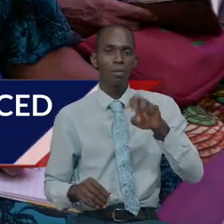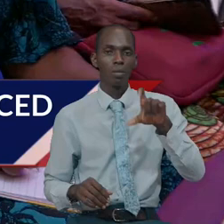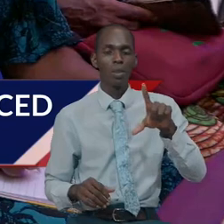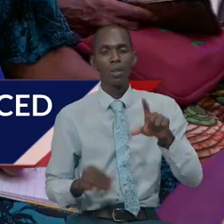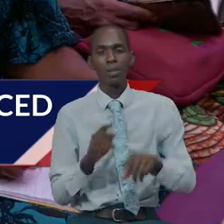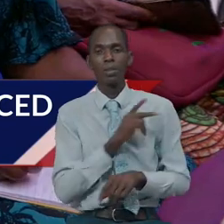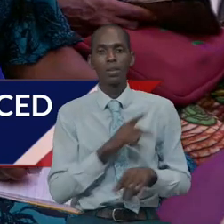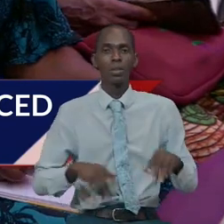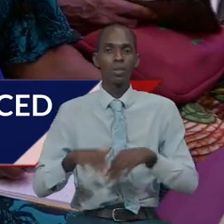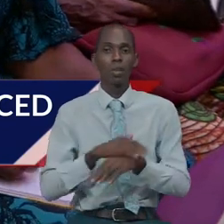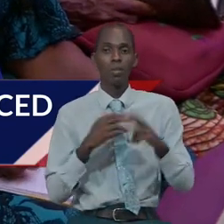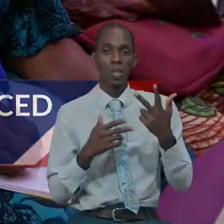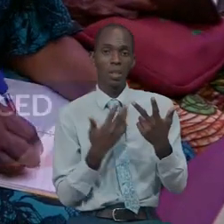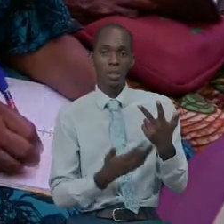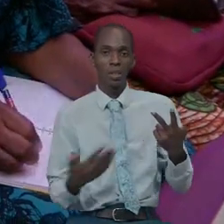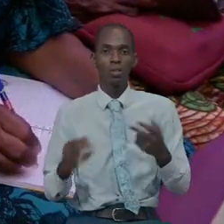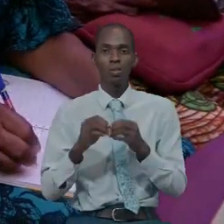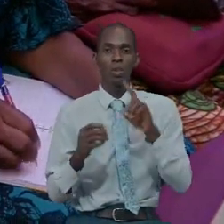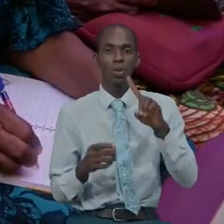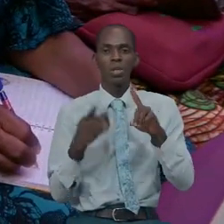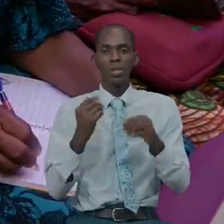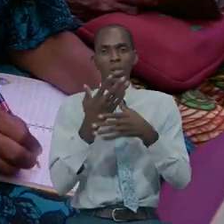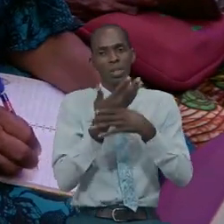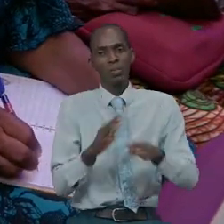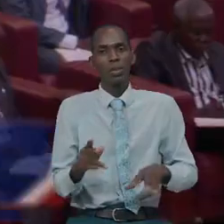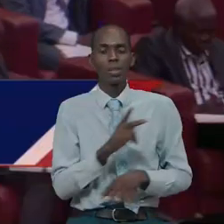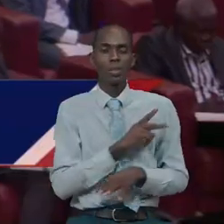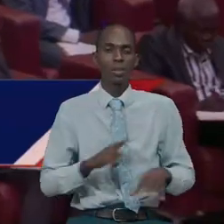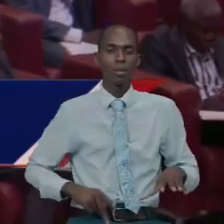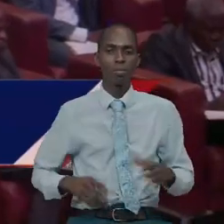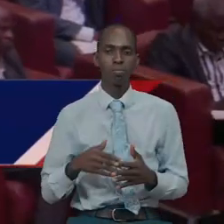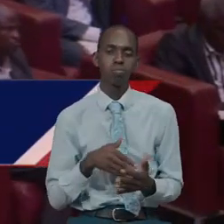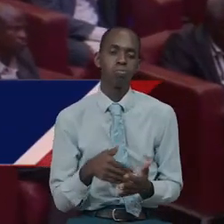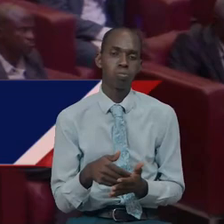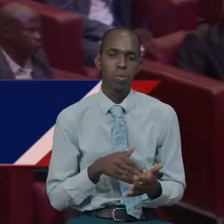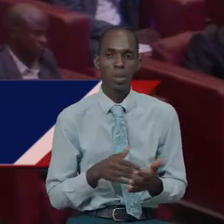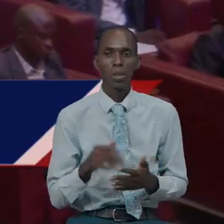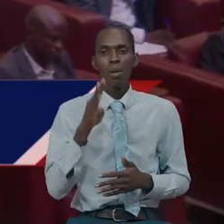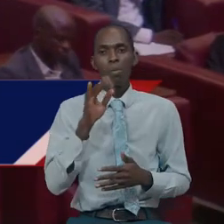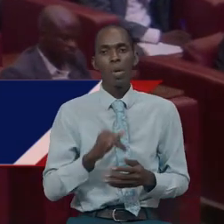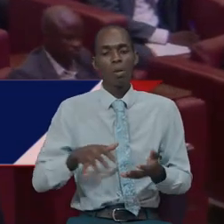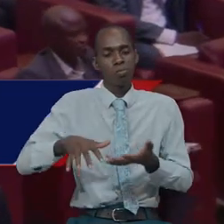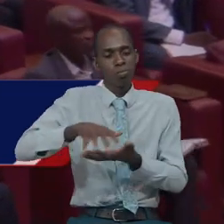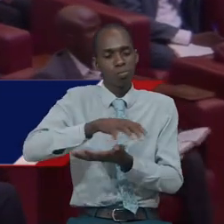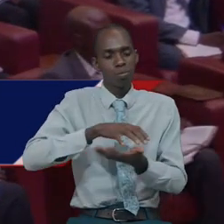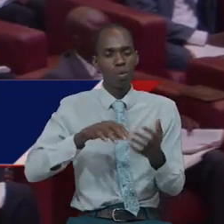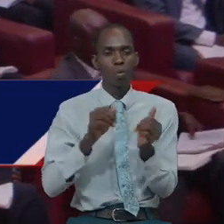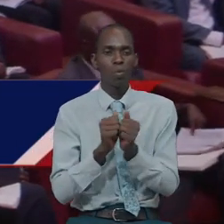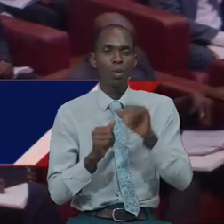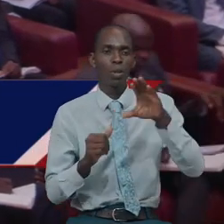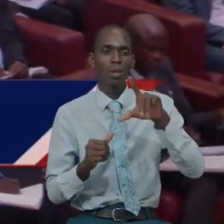message tonight. Number one, the divided kingdom weakened by mixture with